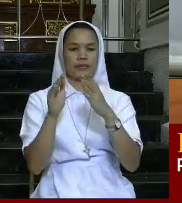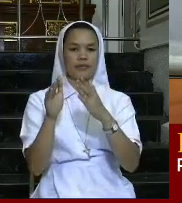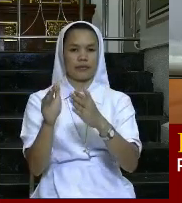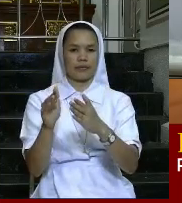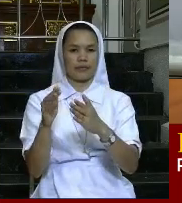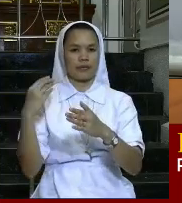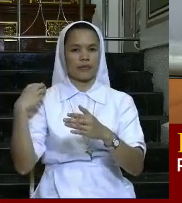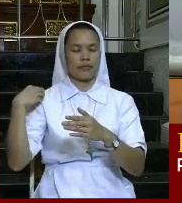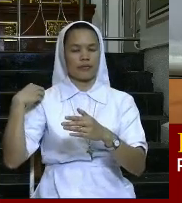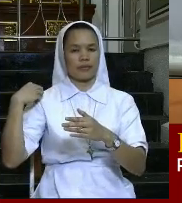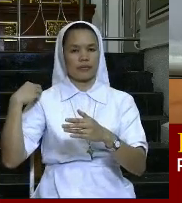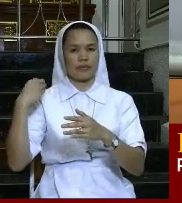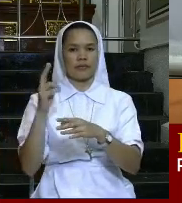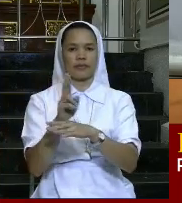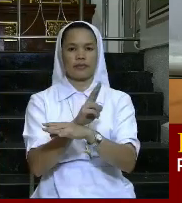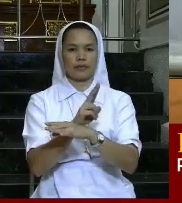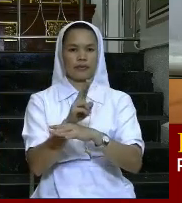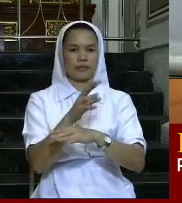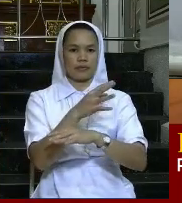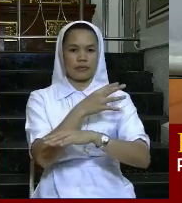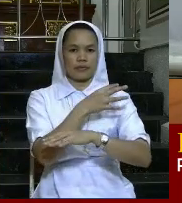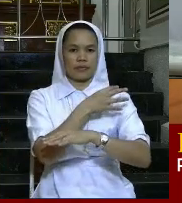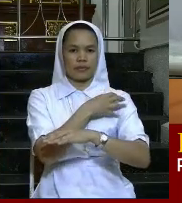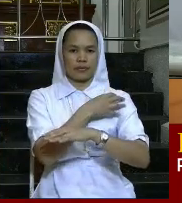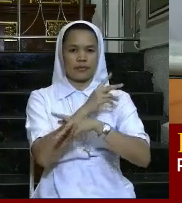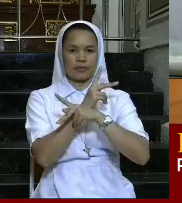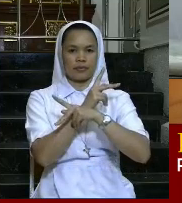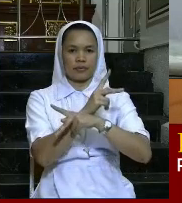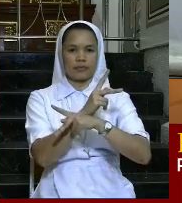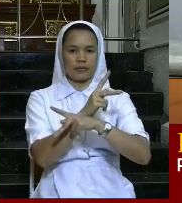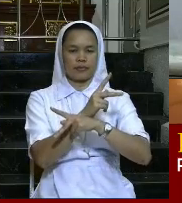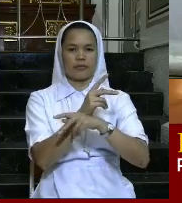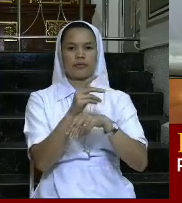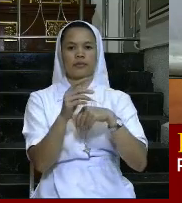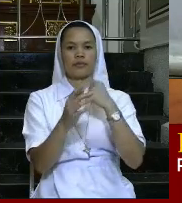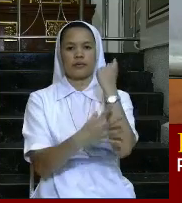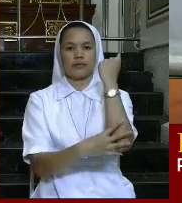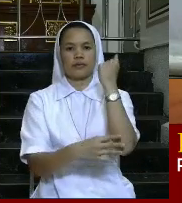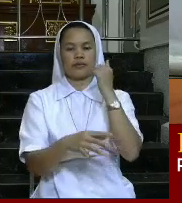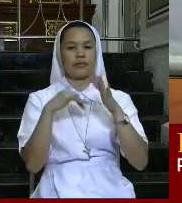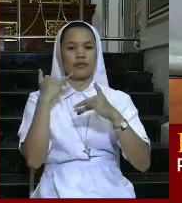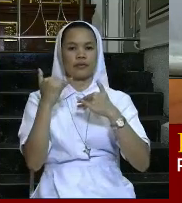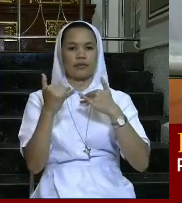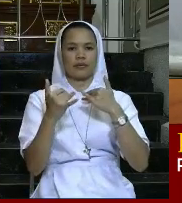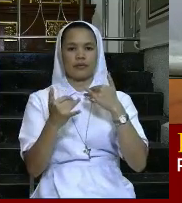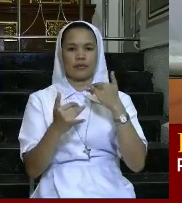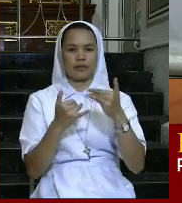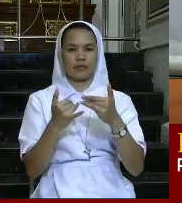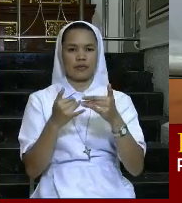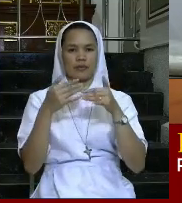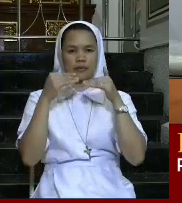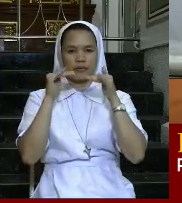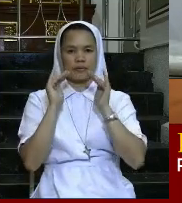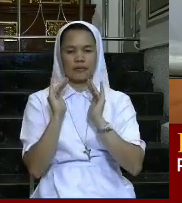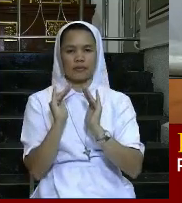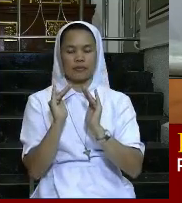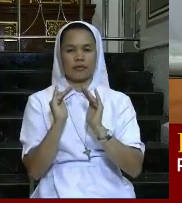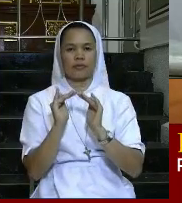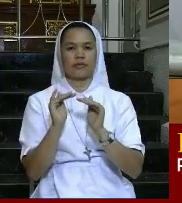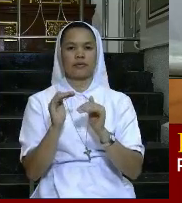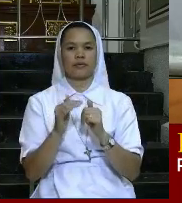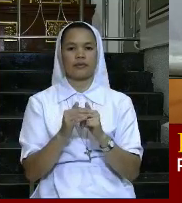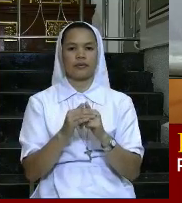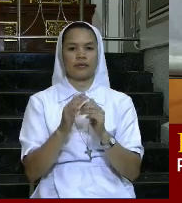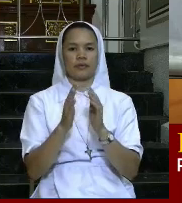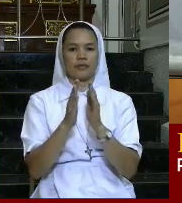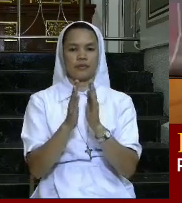officials use their authority to defend the poor, the voiceless, and those unjustly trampled upon.